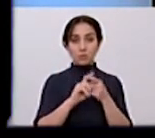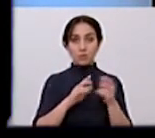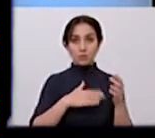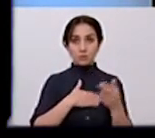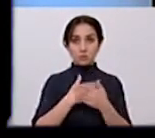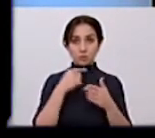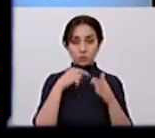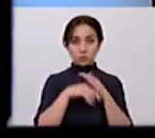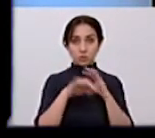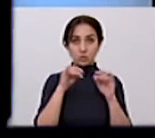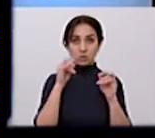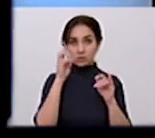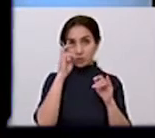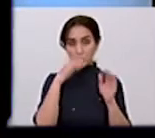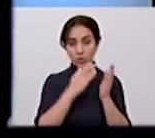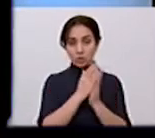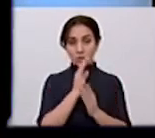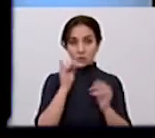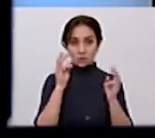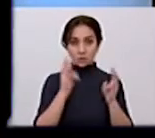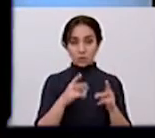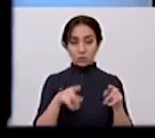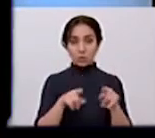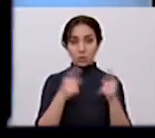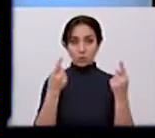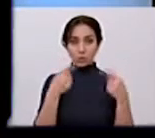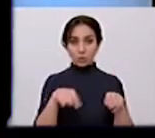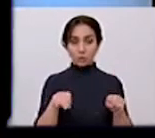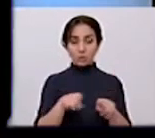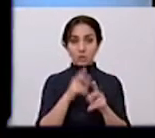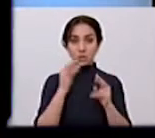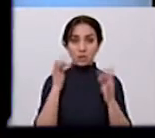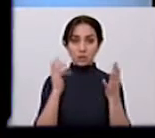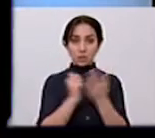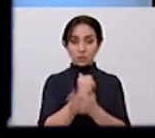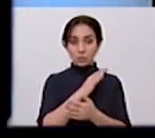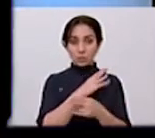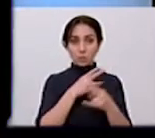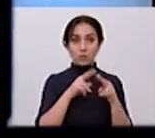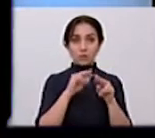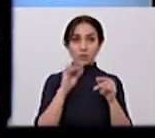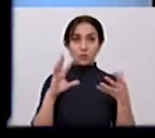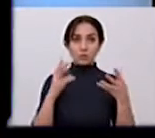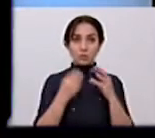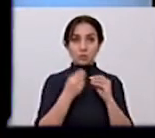siyosiy inqirozni albatta yengib o'tdi va buning yengib o'tish natijasida